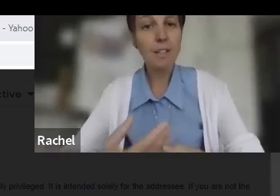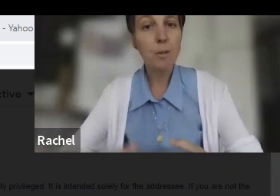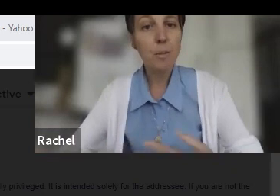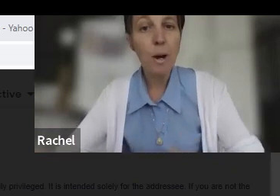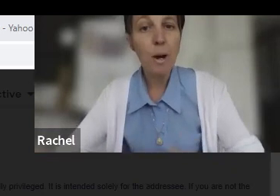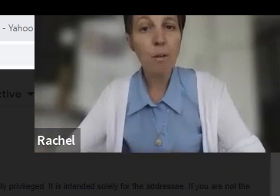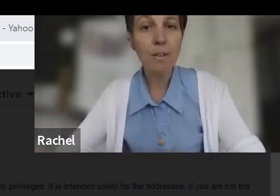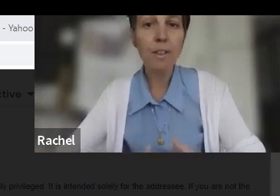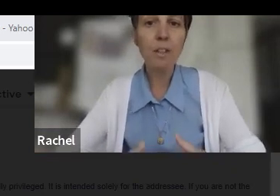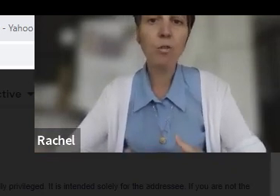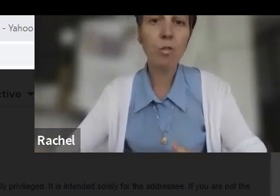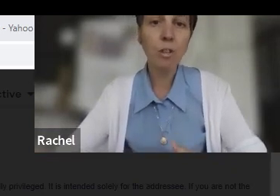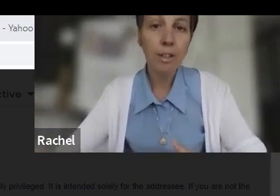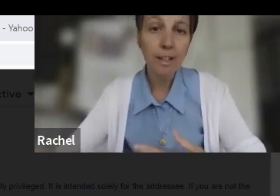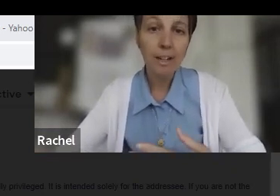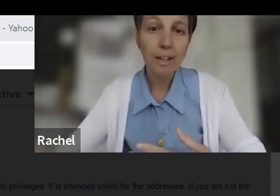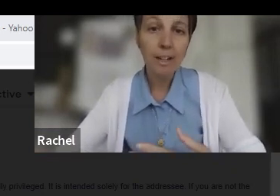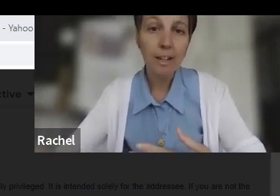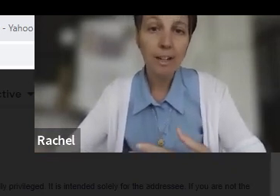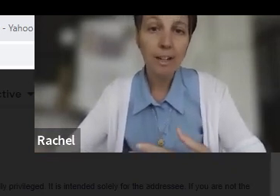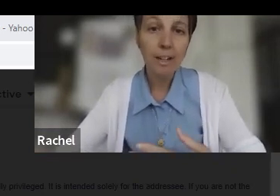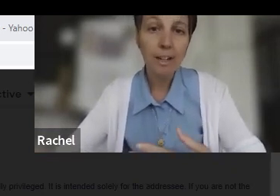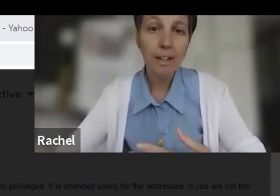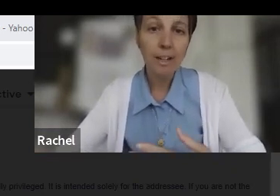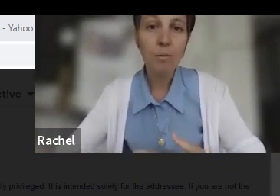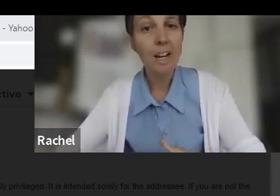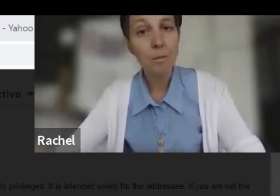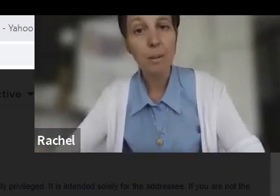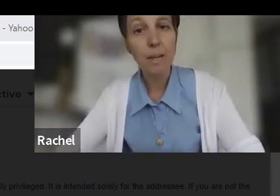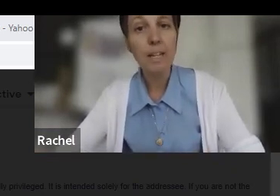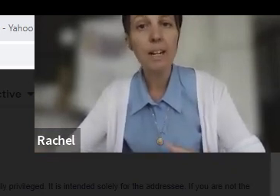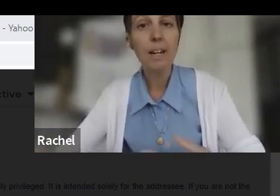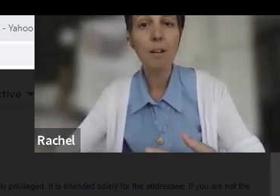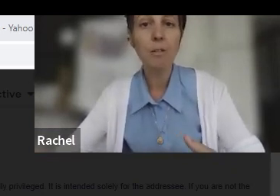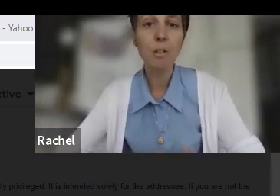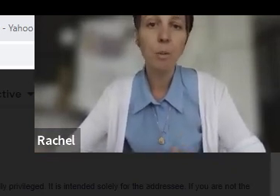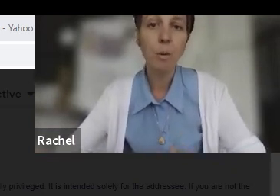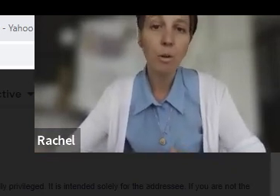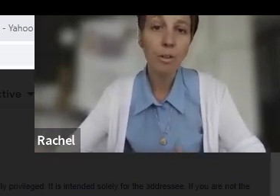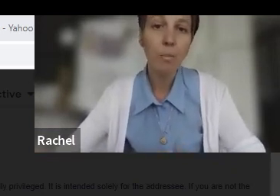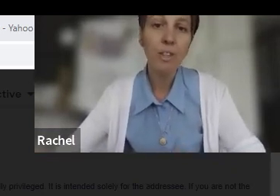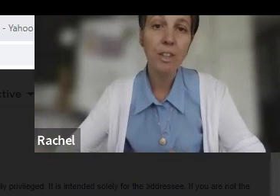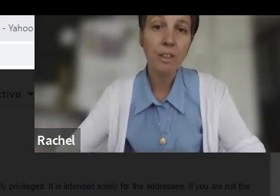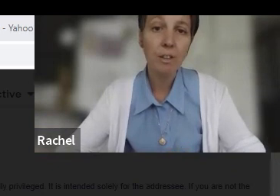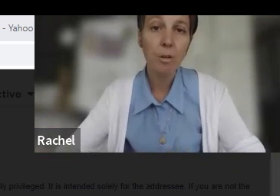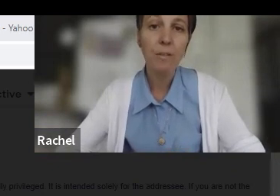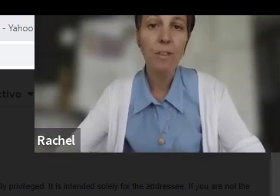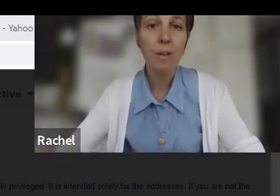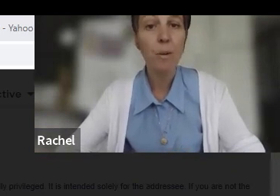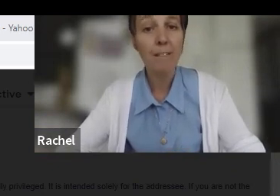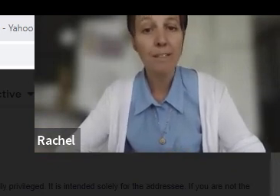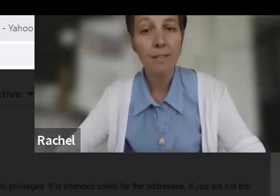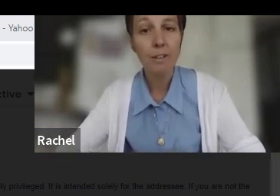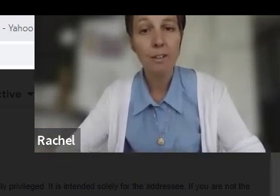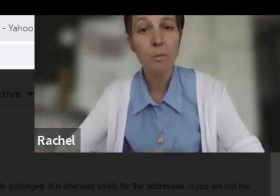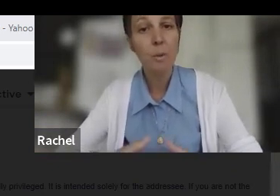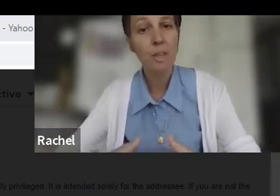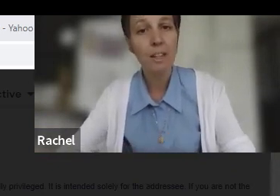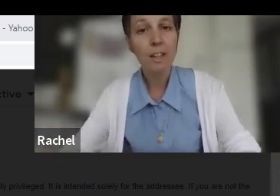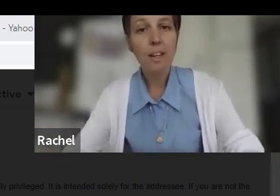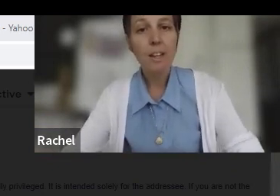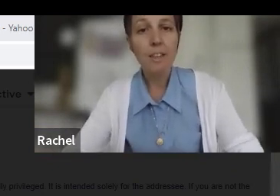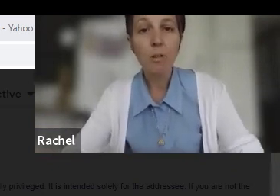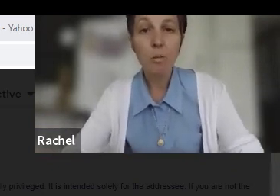facilitators need to be aware of if they're struggling, kind of what signs would that be and how to support them within the group if they were having difficulties